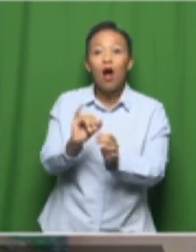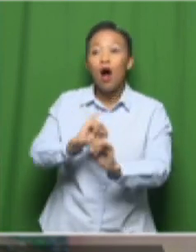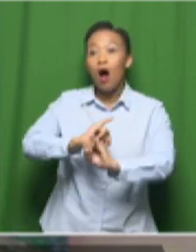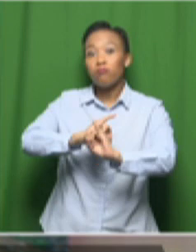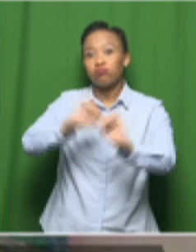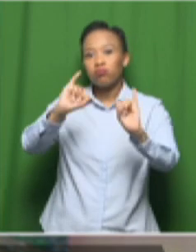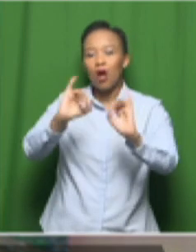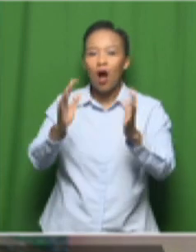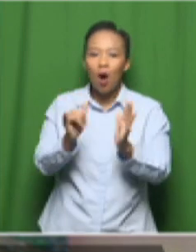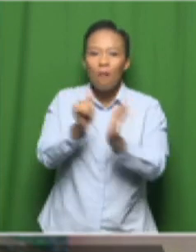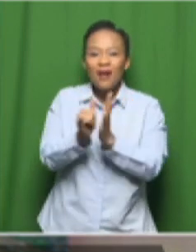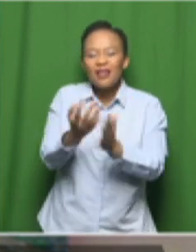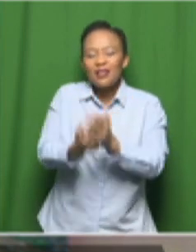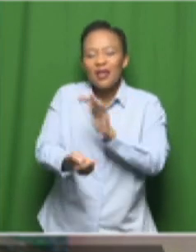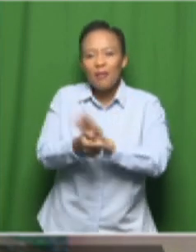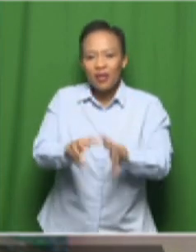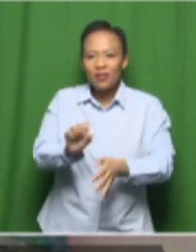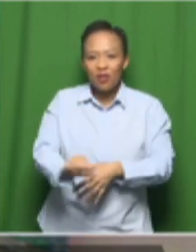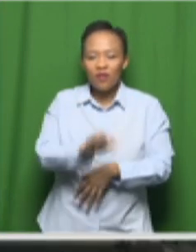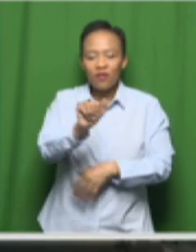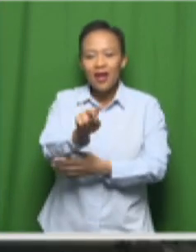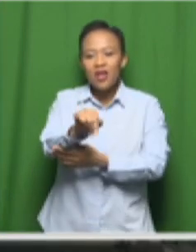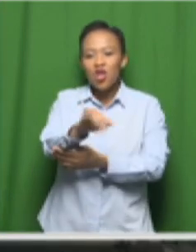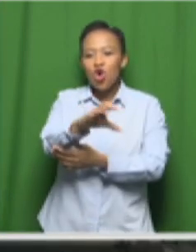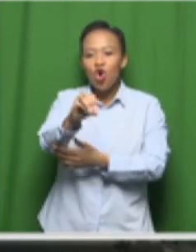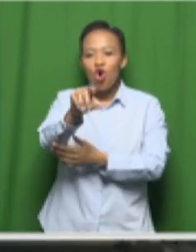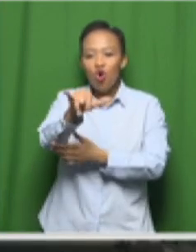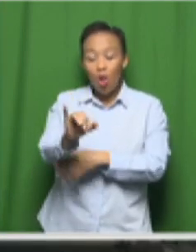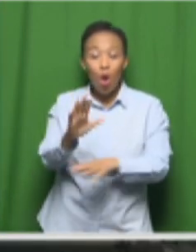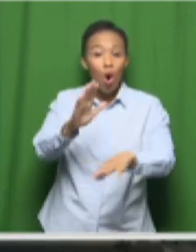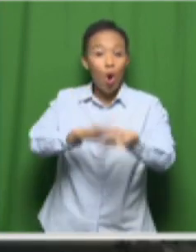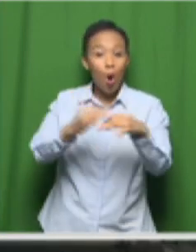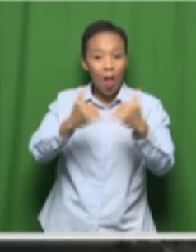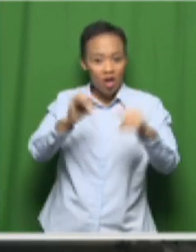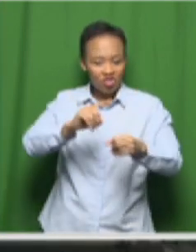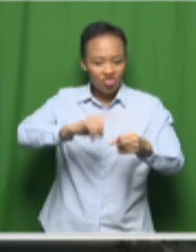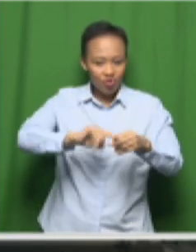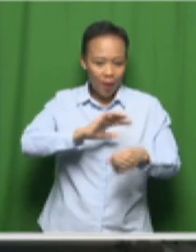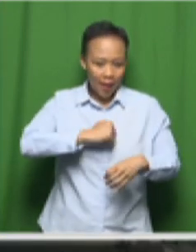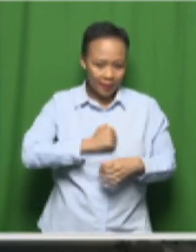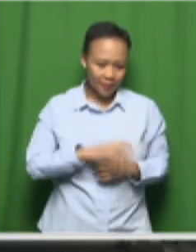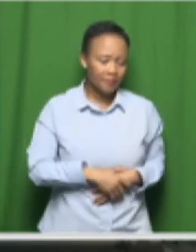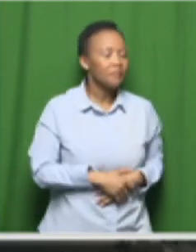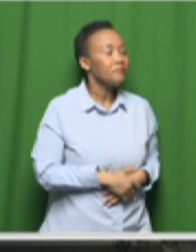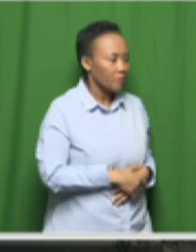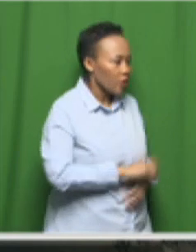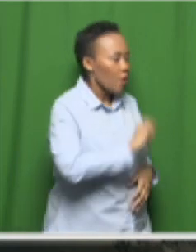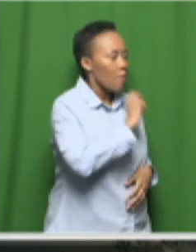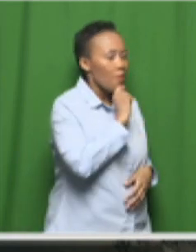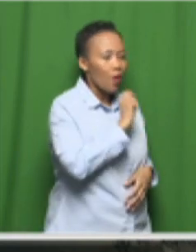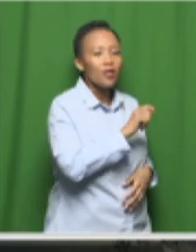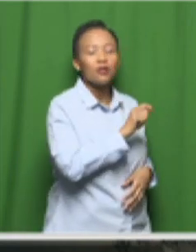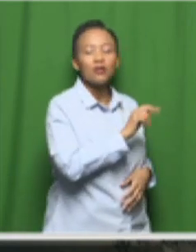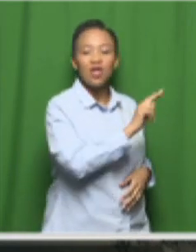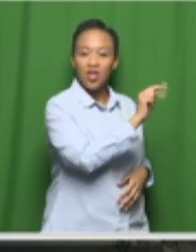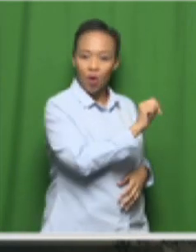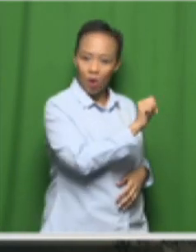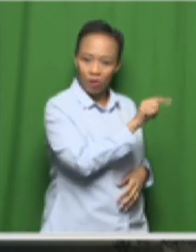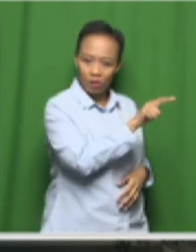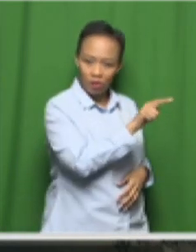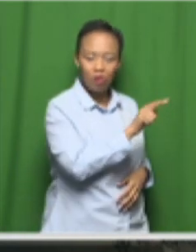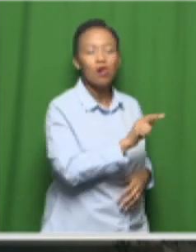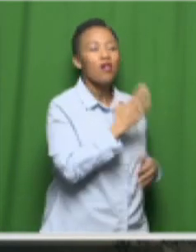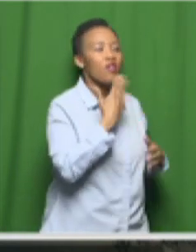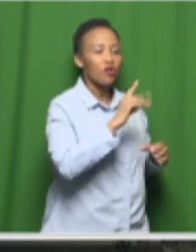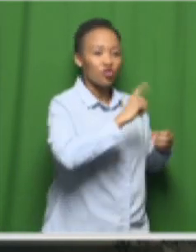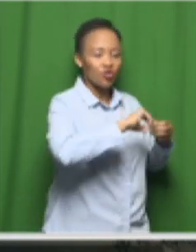Africa. Nicole joins us now virtually for more. A very good morning to you, Nicole. Thanks for joining us. Welcome. Thank you so much. Good morning to you too.